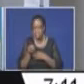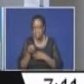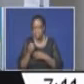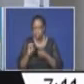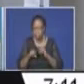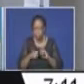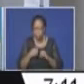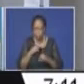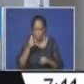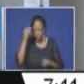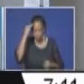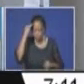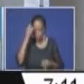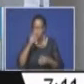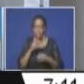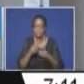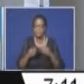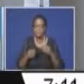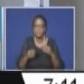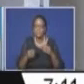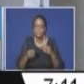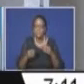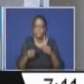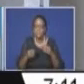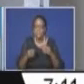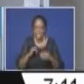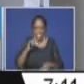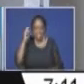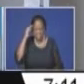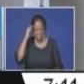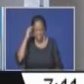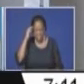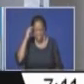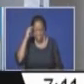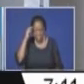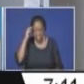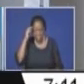gentleman's outcome, I think we don't have enough information to answer that.